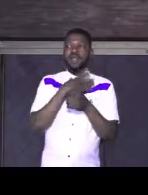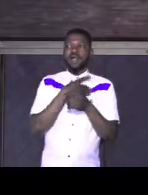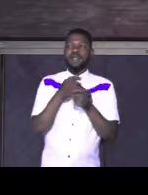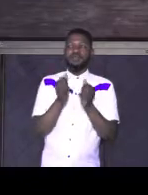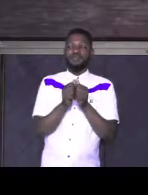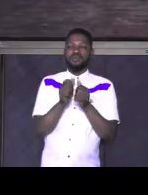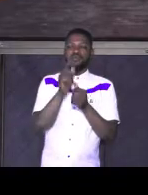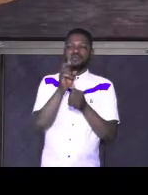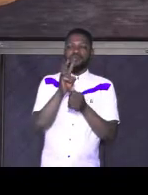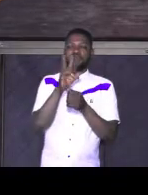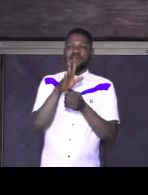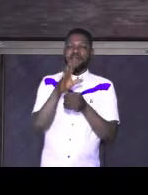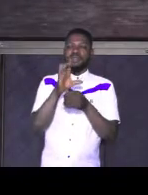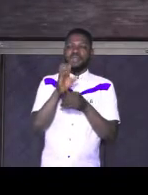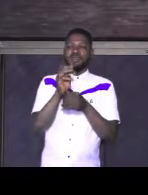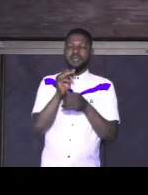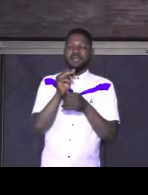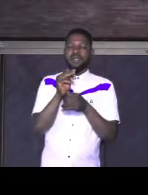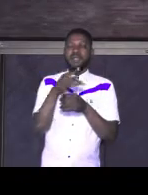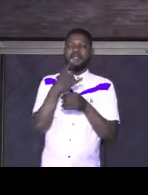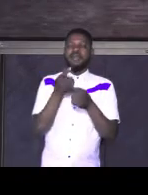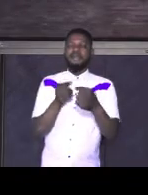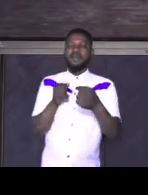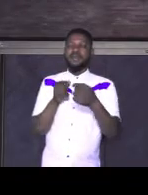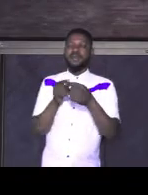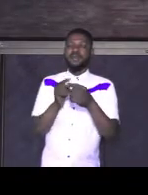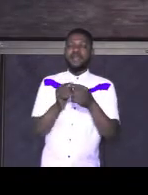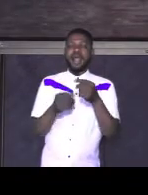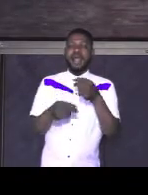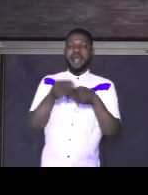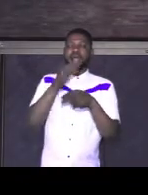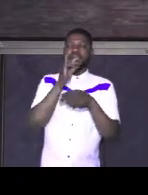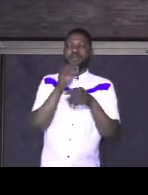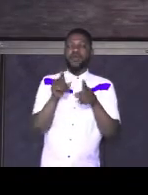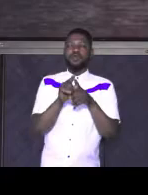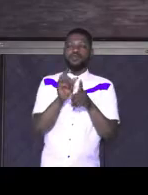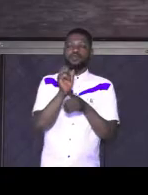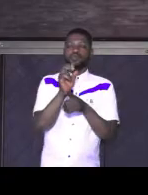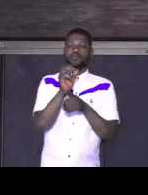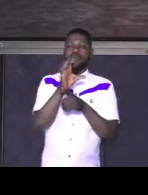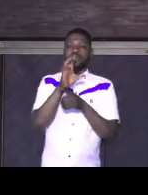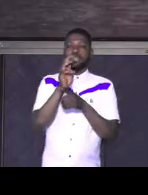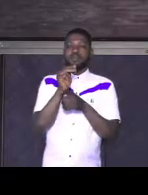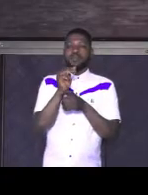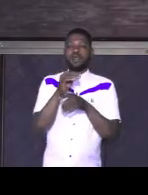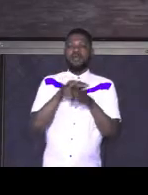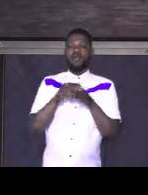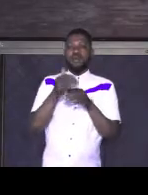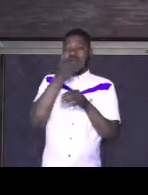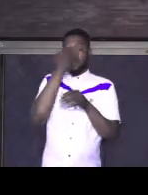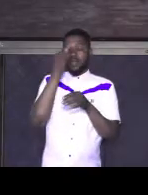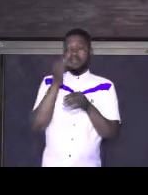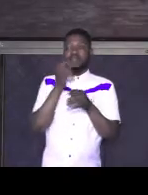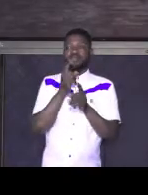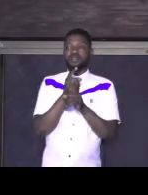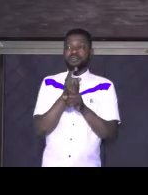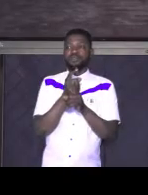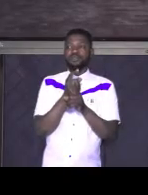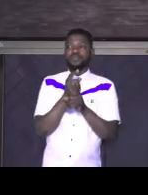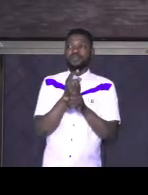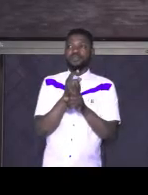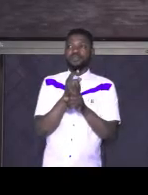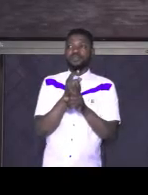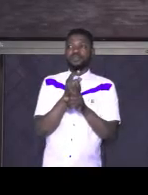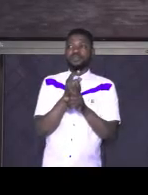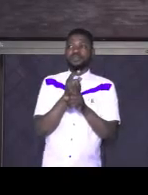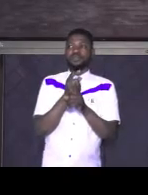and with the one with the 25 centimeter. The perpendicular height is also 12 centimeter. And don't forget, what we need to do is say